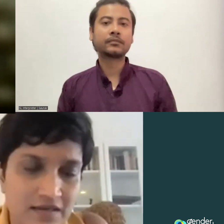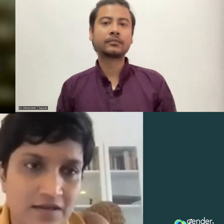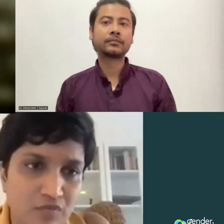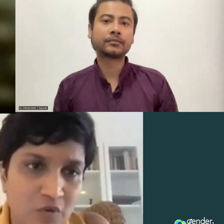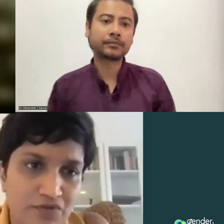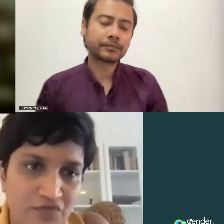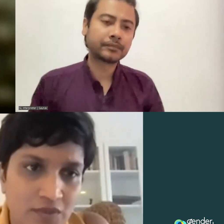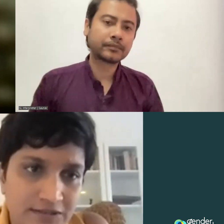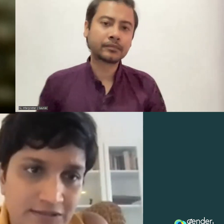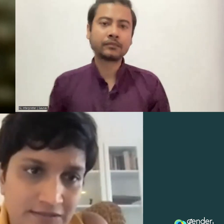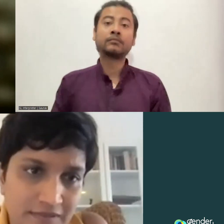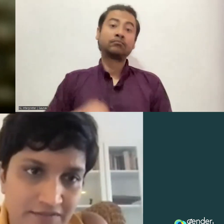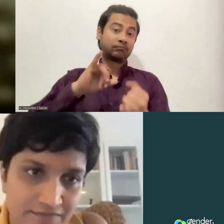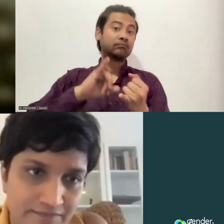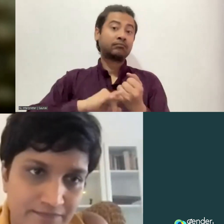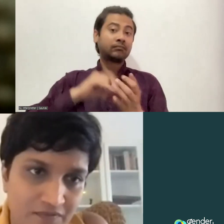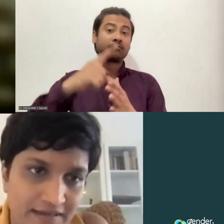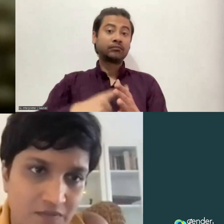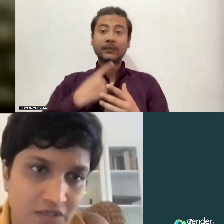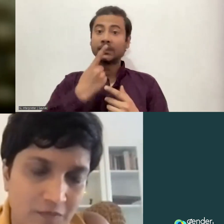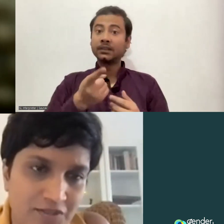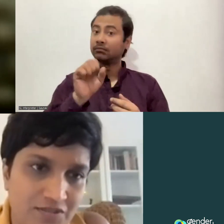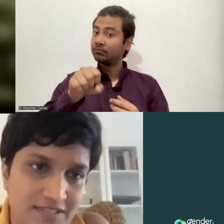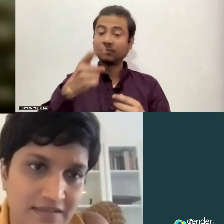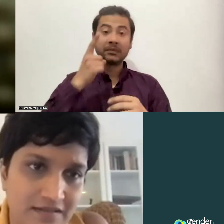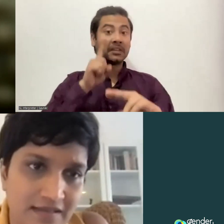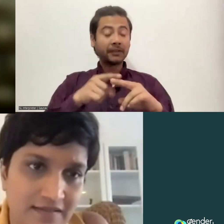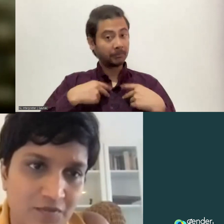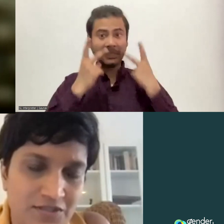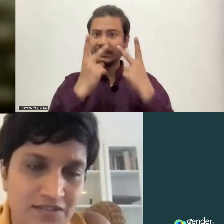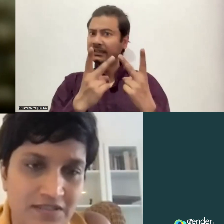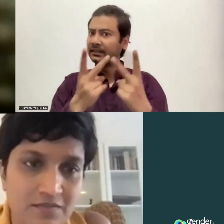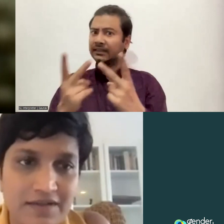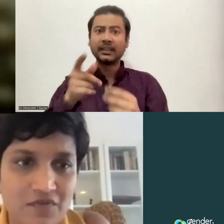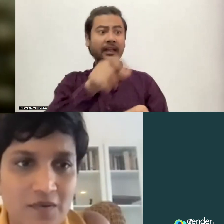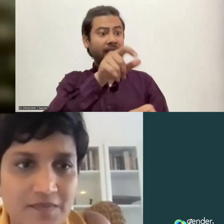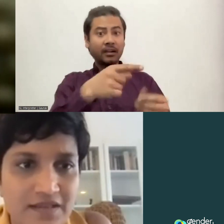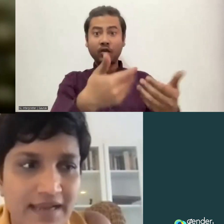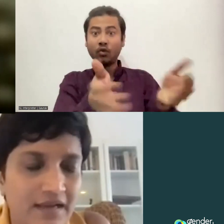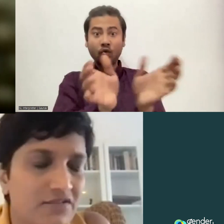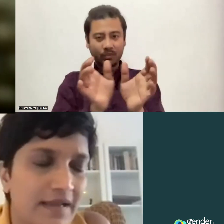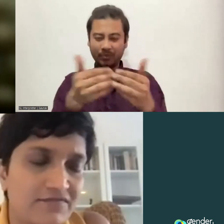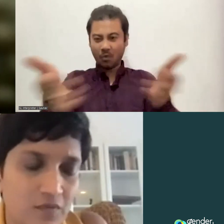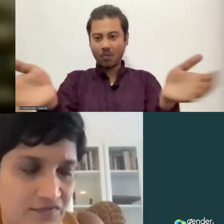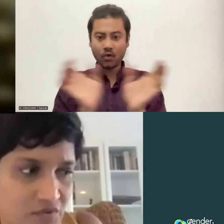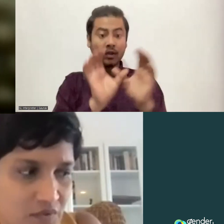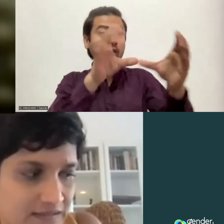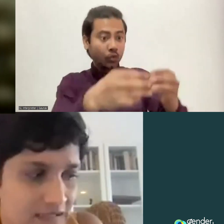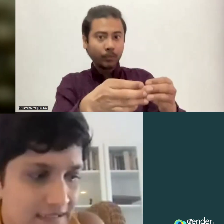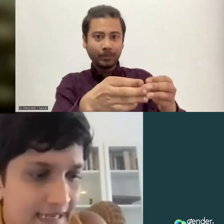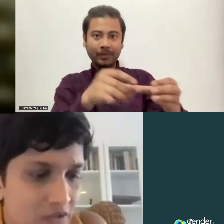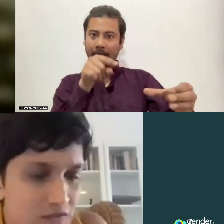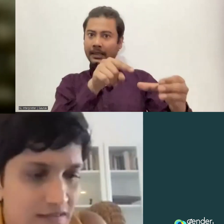be more vocal if provided with the opportunity and the opportunity in the platform, the right kind of platform, if you